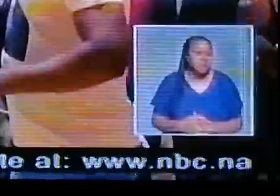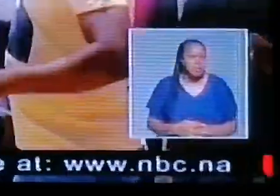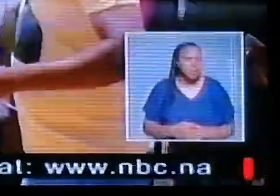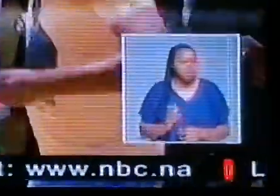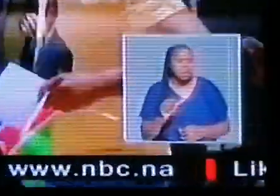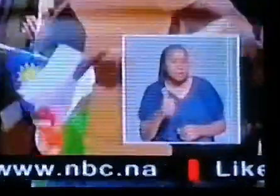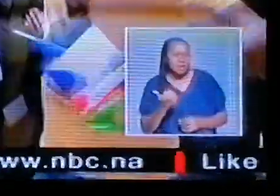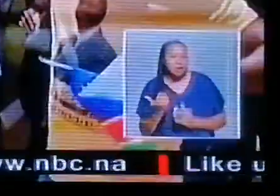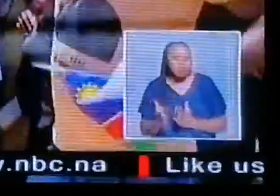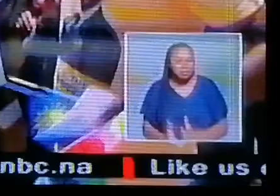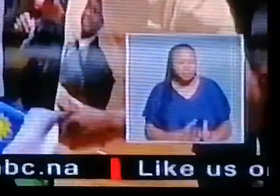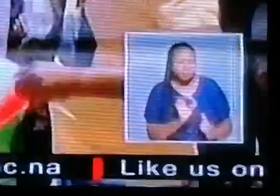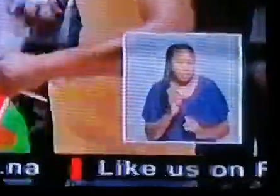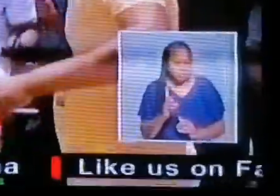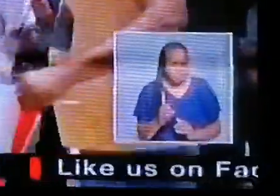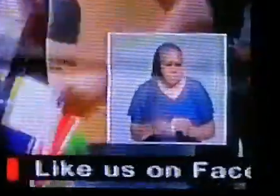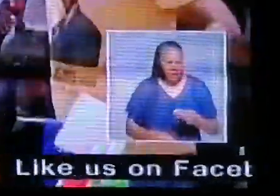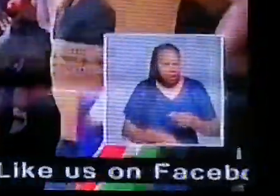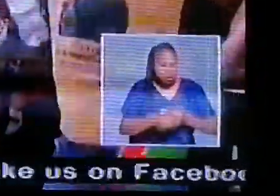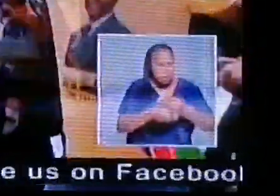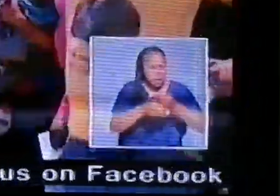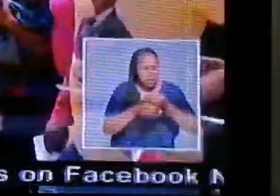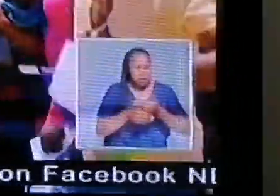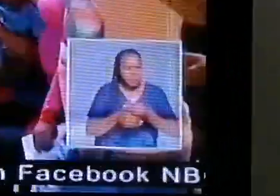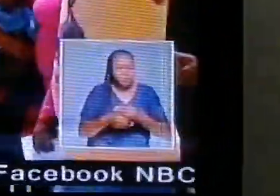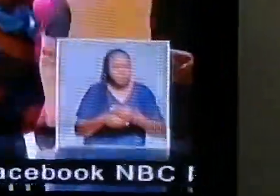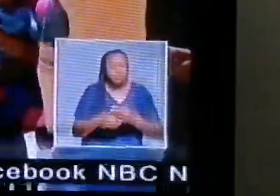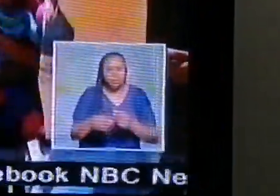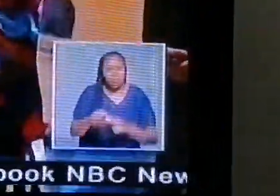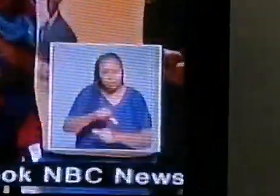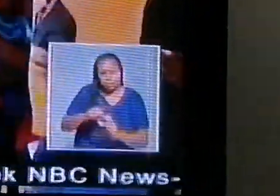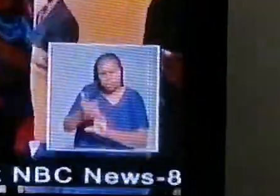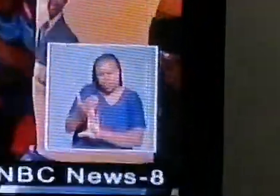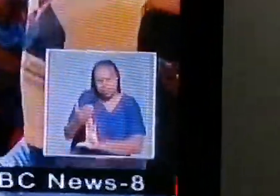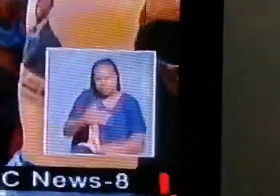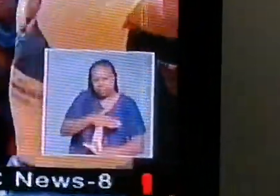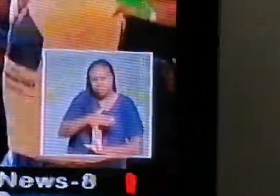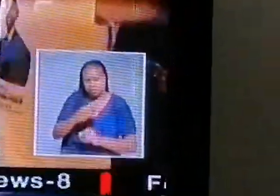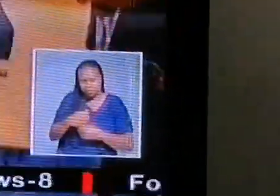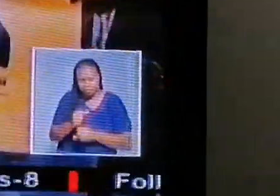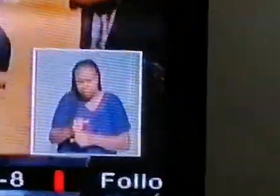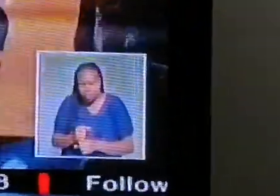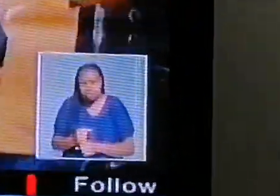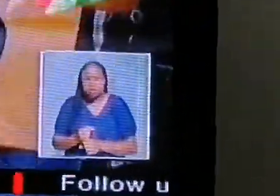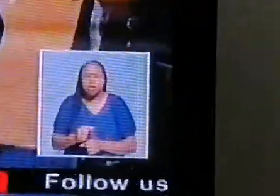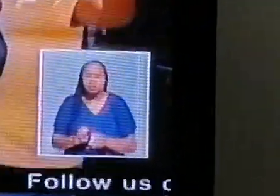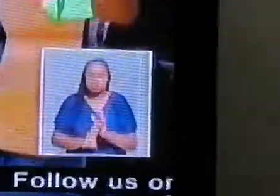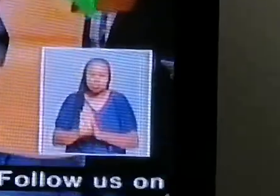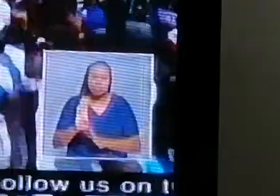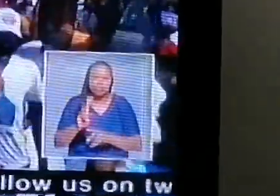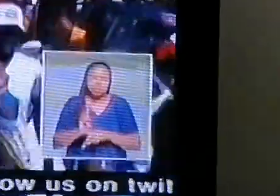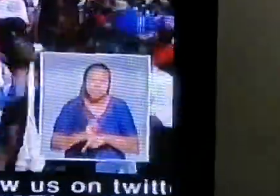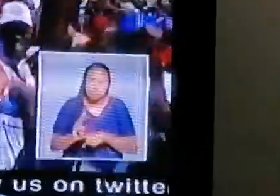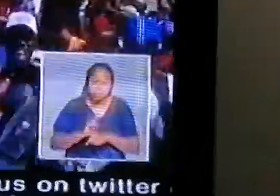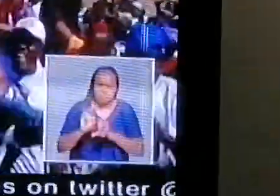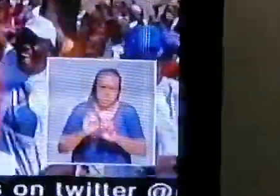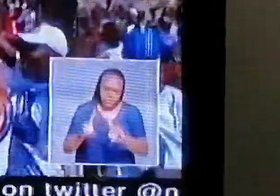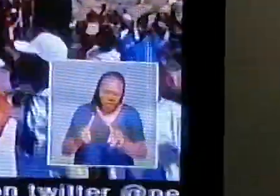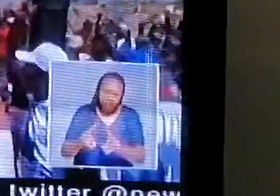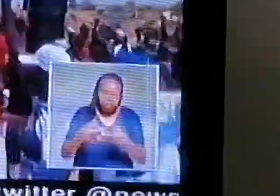ambitious plans include an additional and equitable social protection scheme, enhance vocational education, and